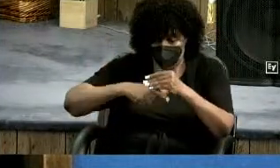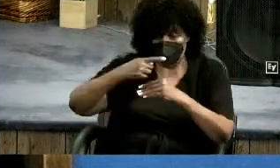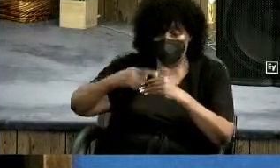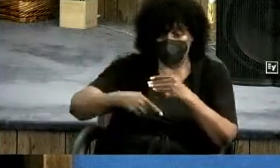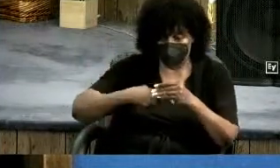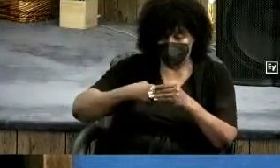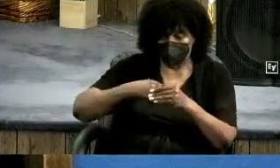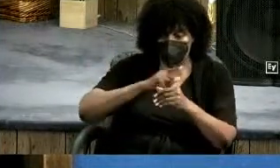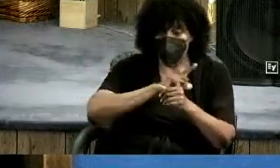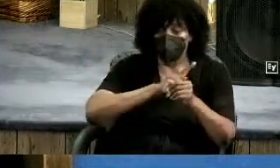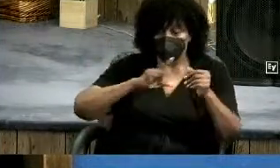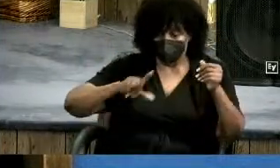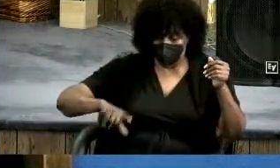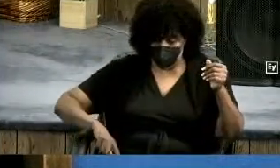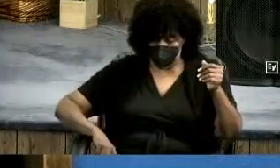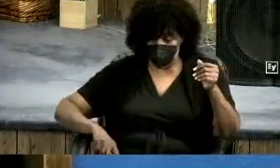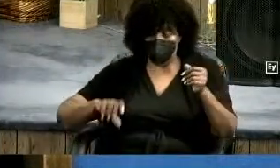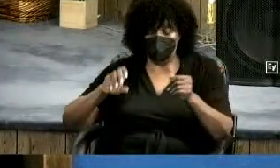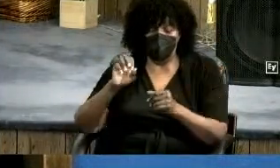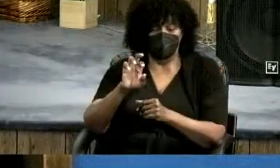another?